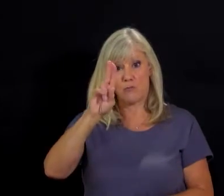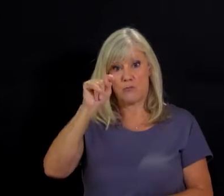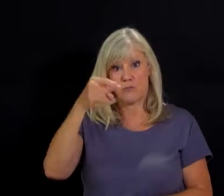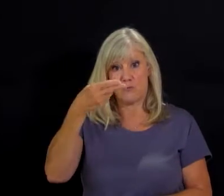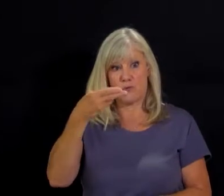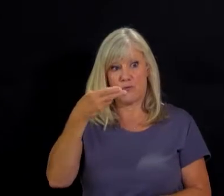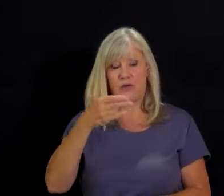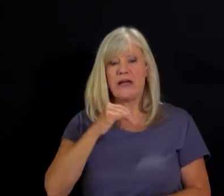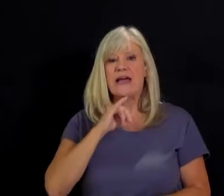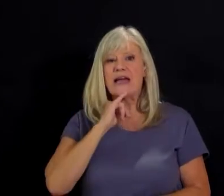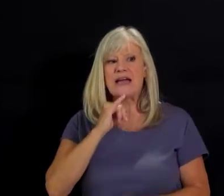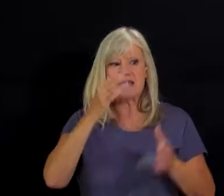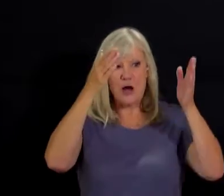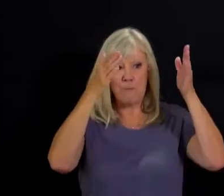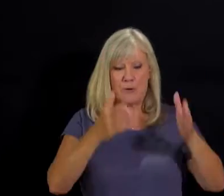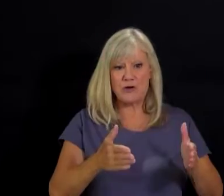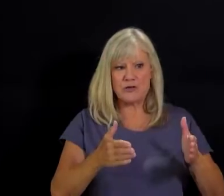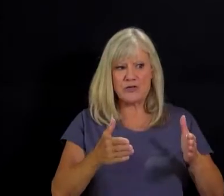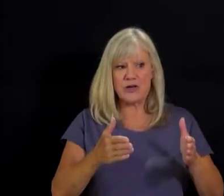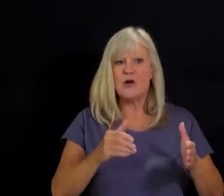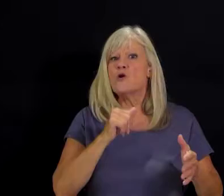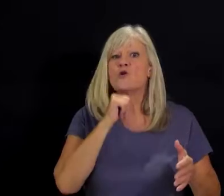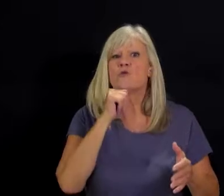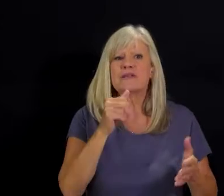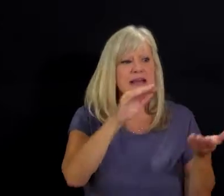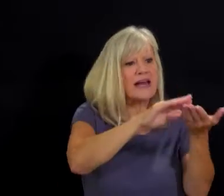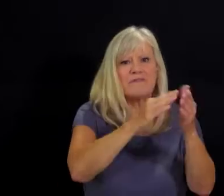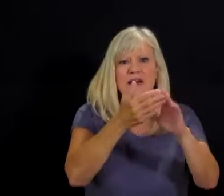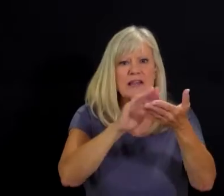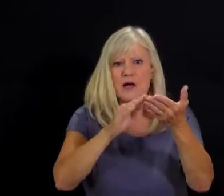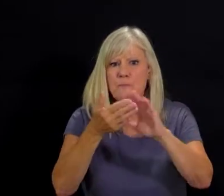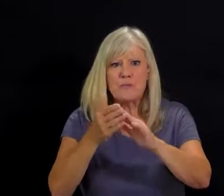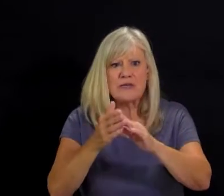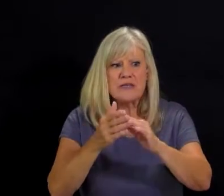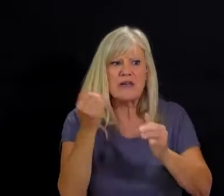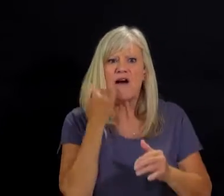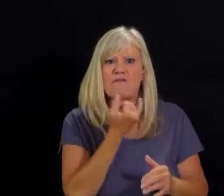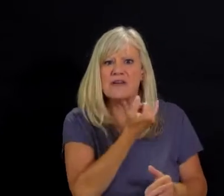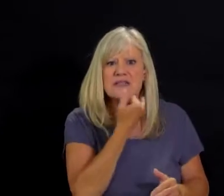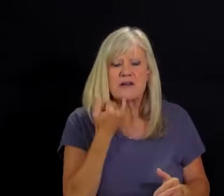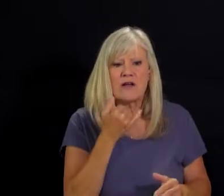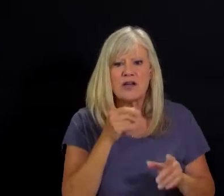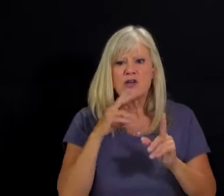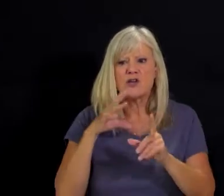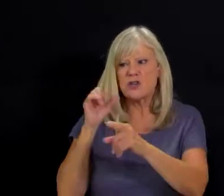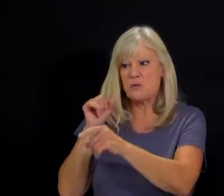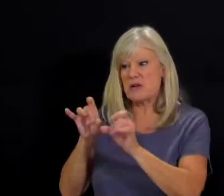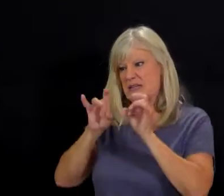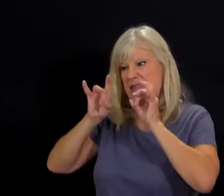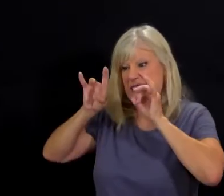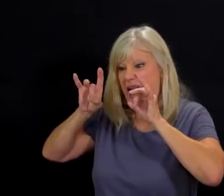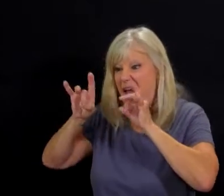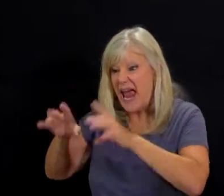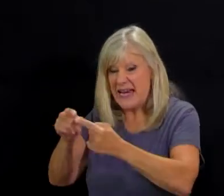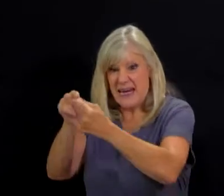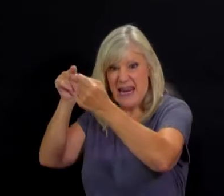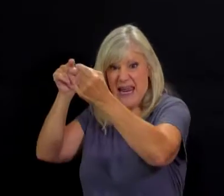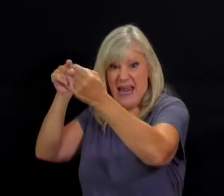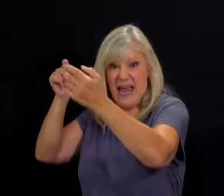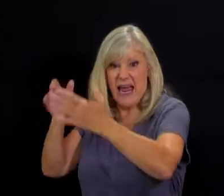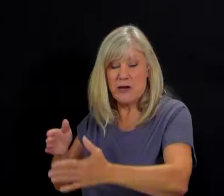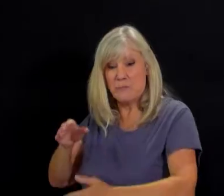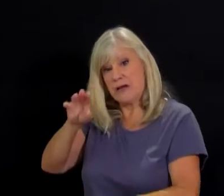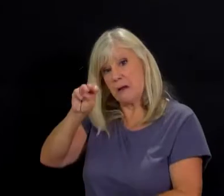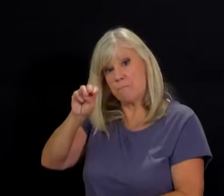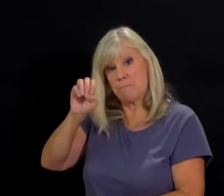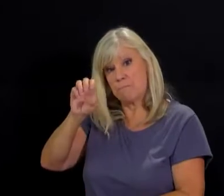is a stranger, an outsider to the community of Israel. She is a member of the hated and enemy Moabites, after